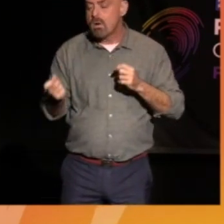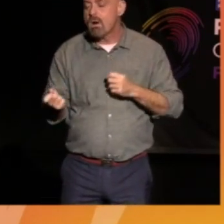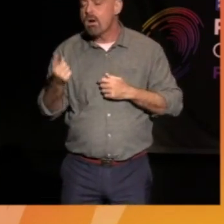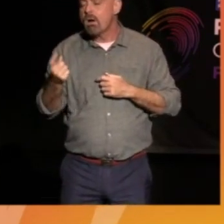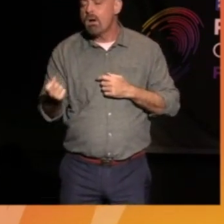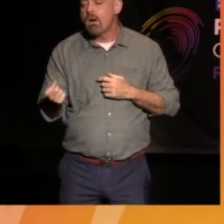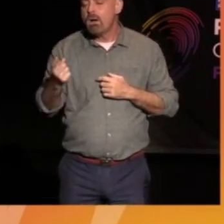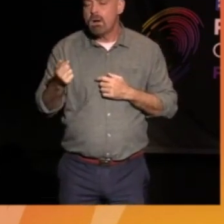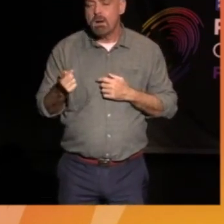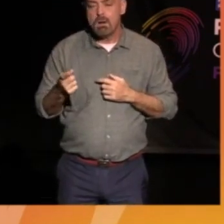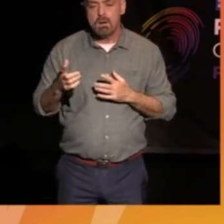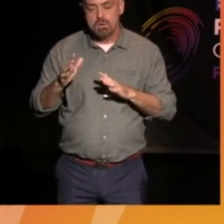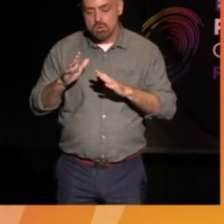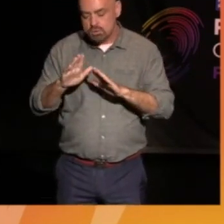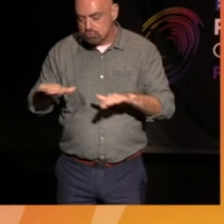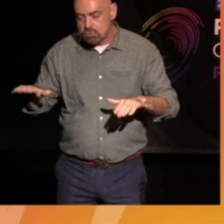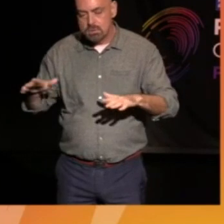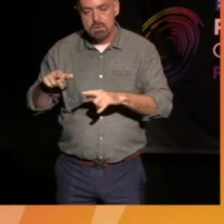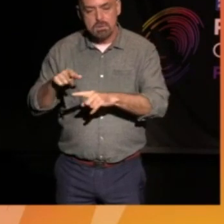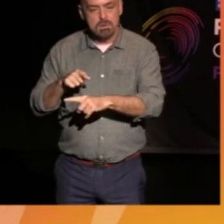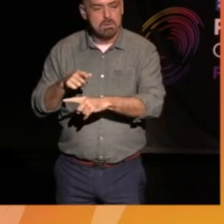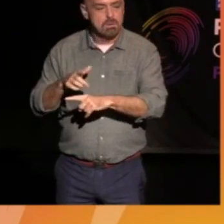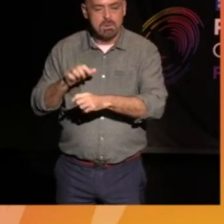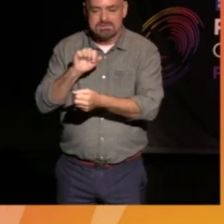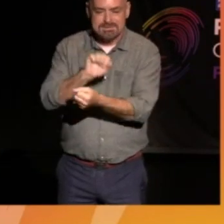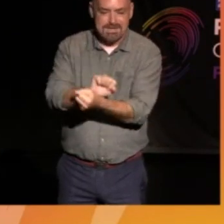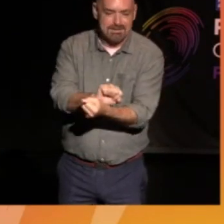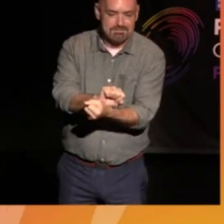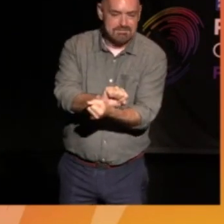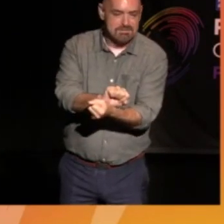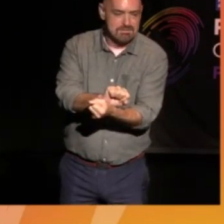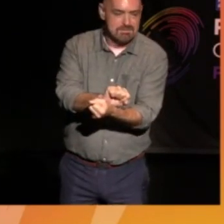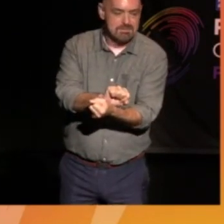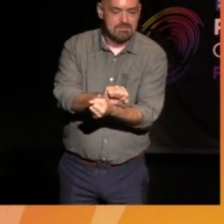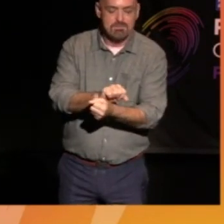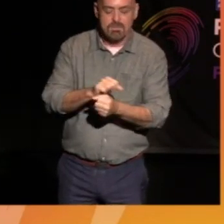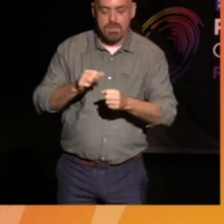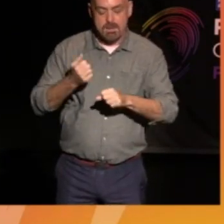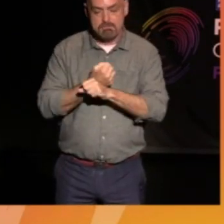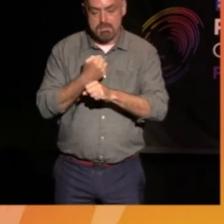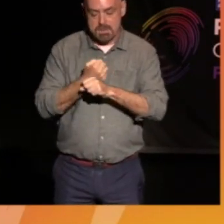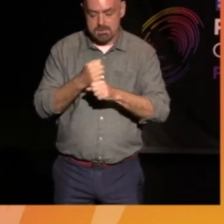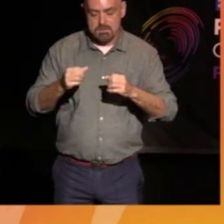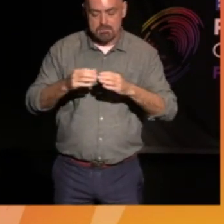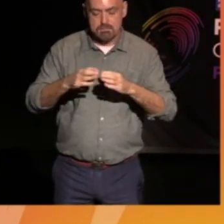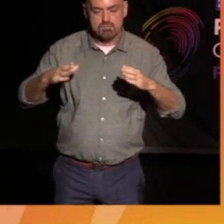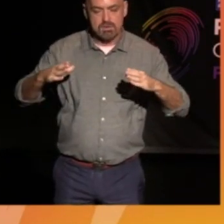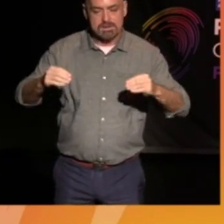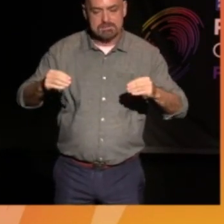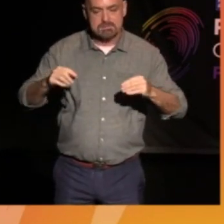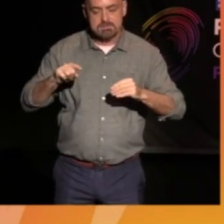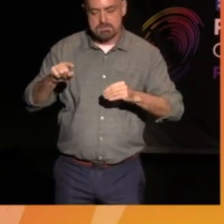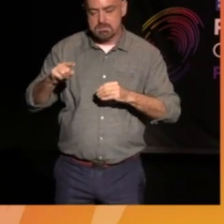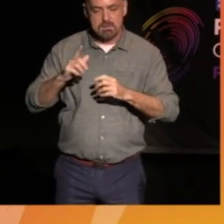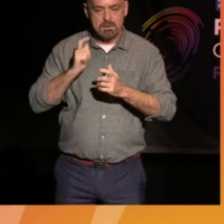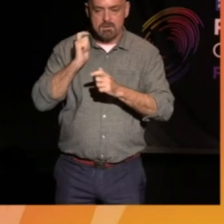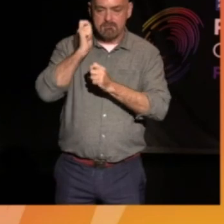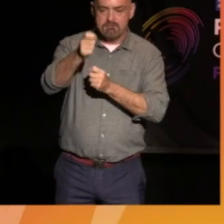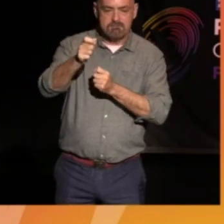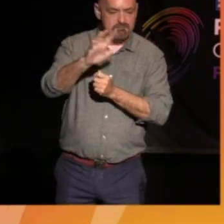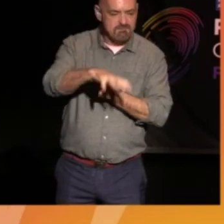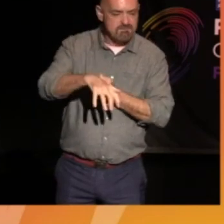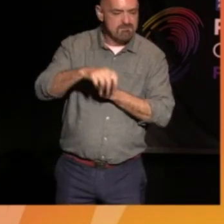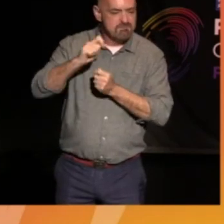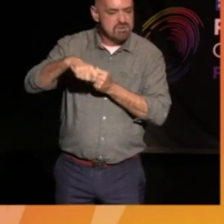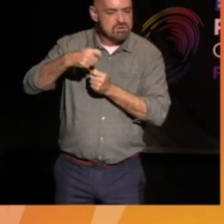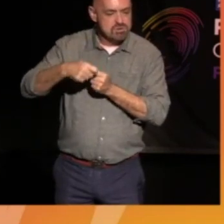exposed that children or adults were working as slaves in brick making factories and fishing industry and other